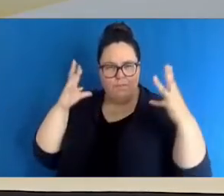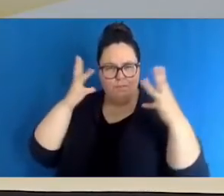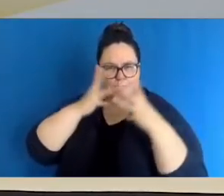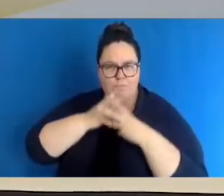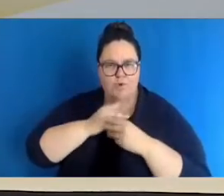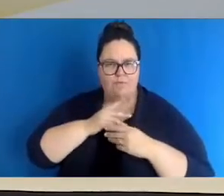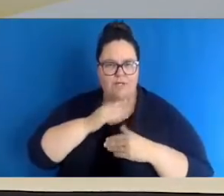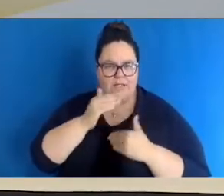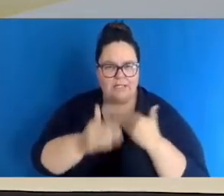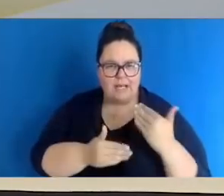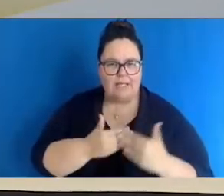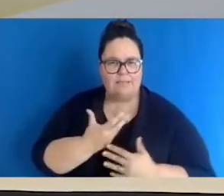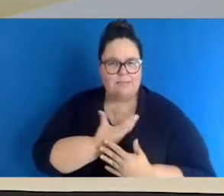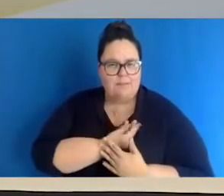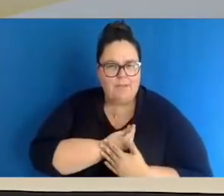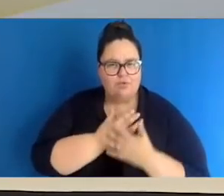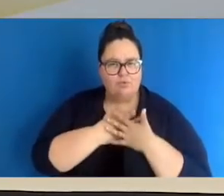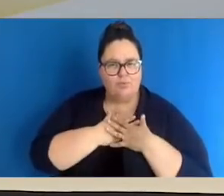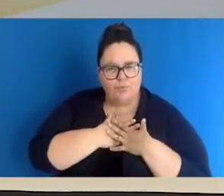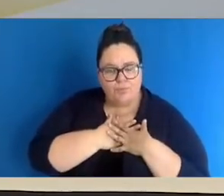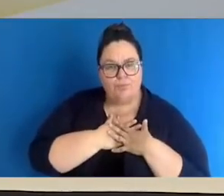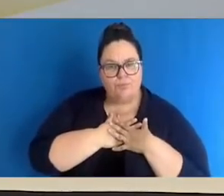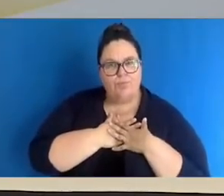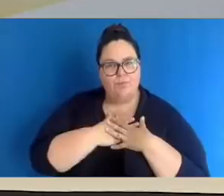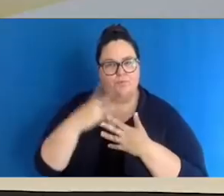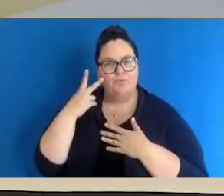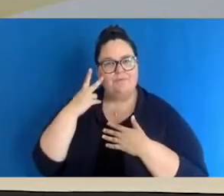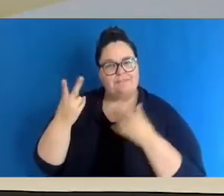of kindness and compassion.